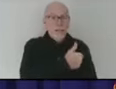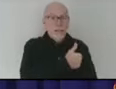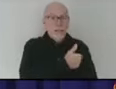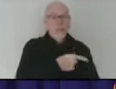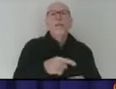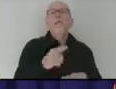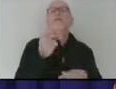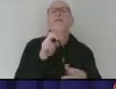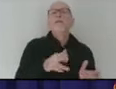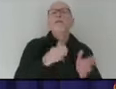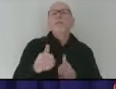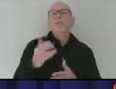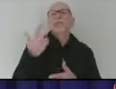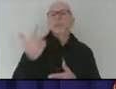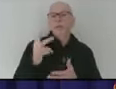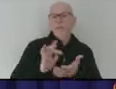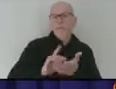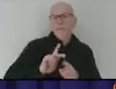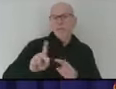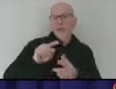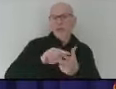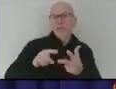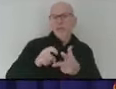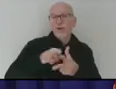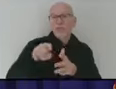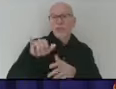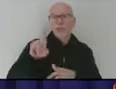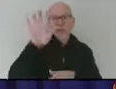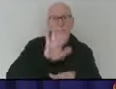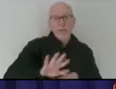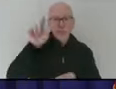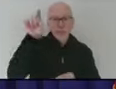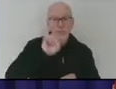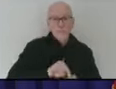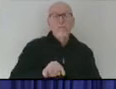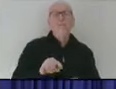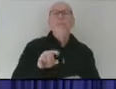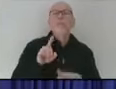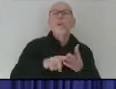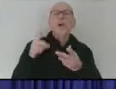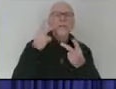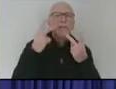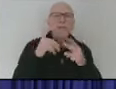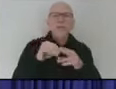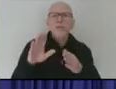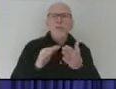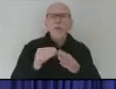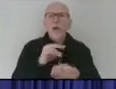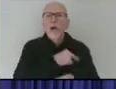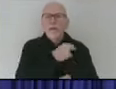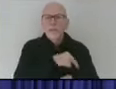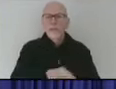hear from three medical professionals from around the state about what they're seeing in their hospitals and their communities. Dr. Weaver? Thank you, Dr.